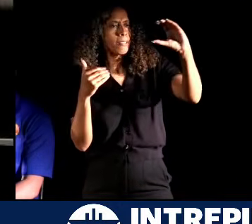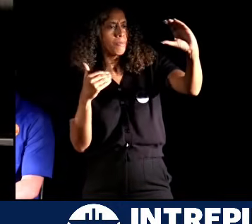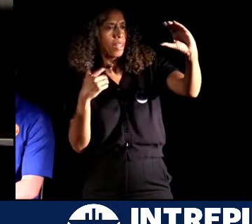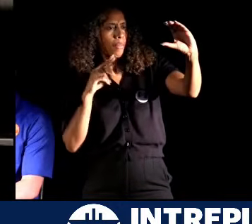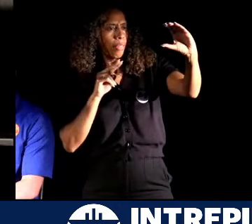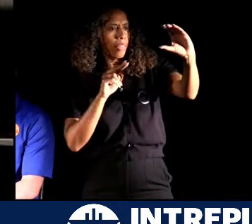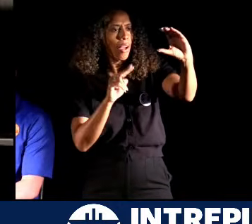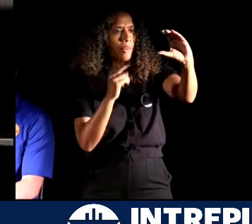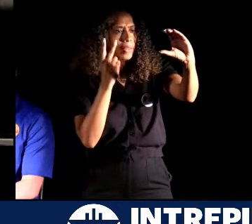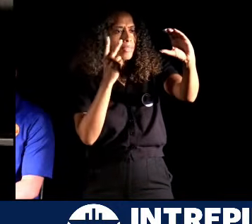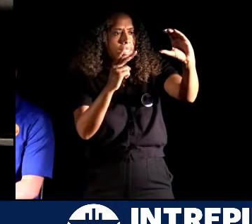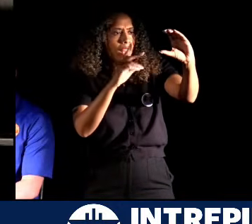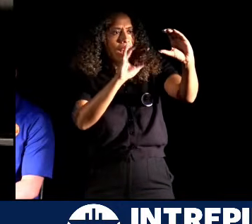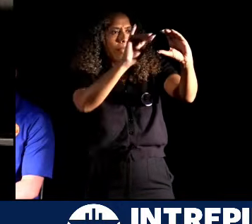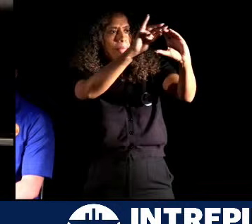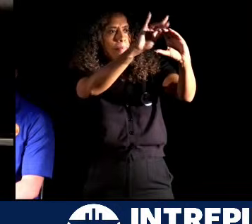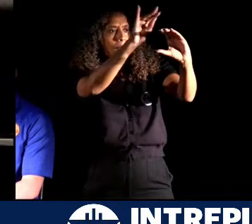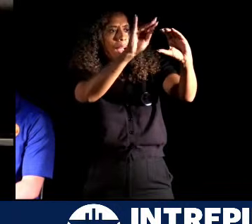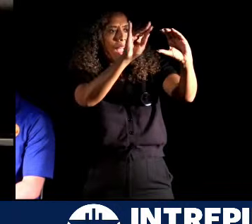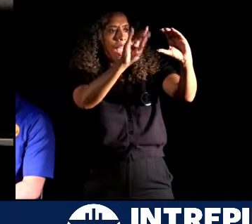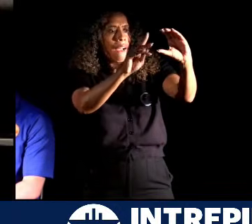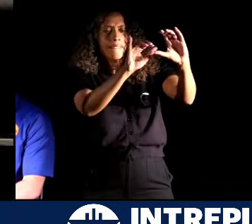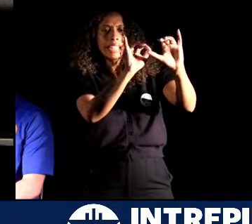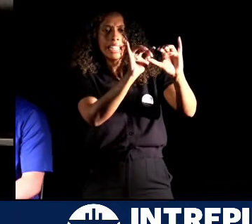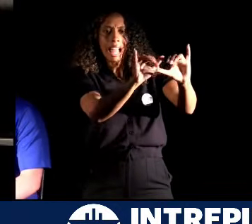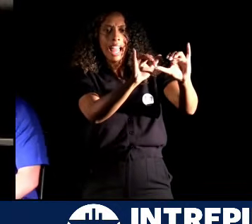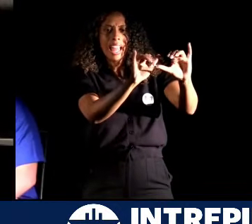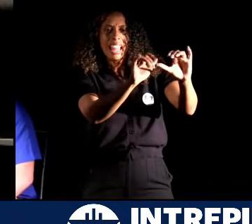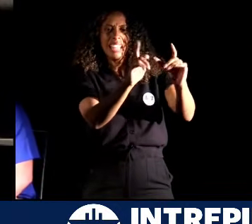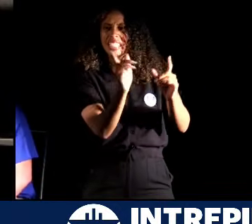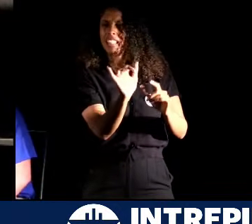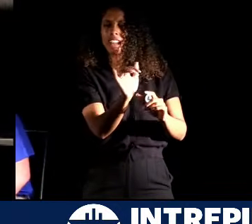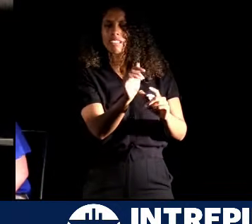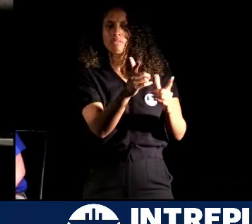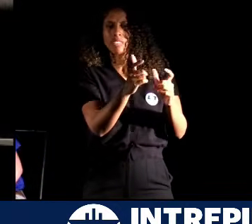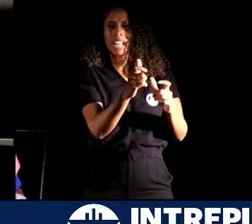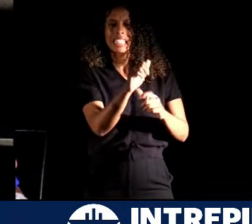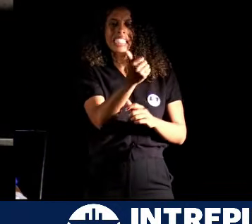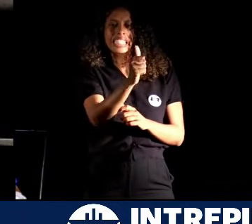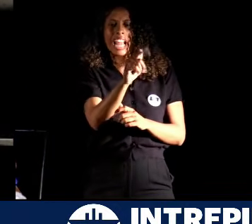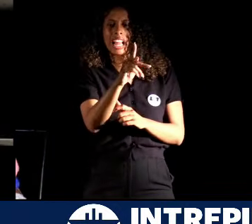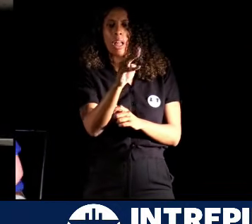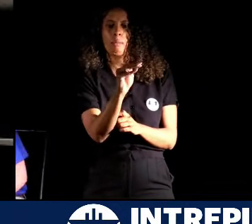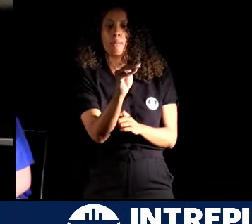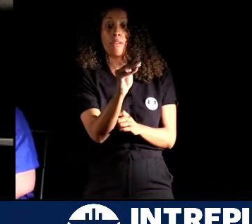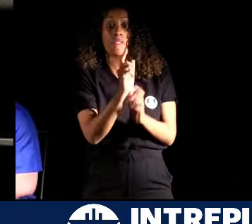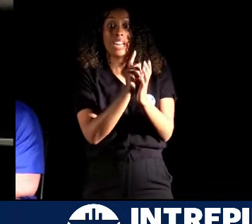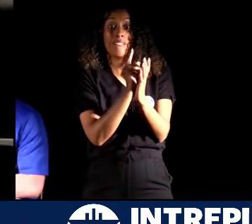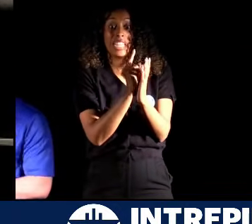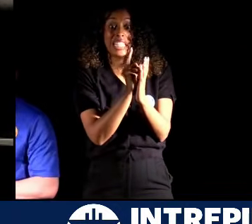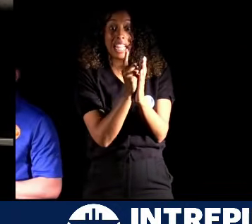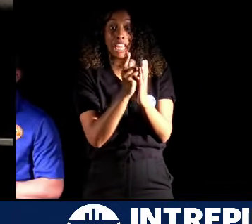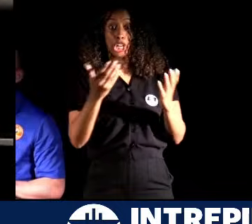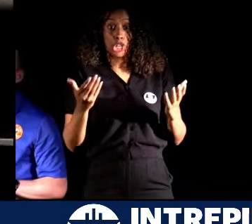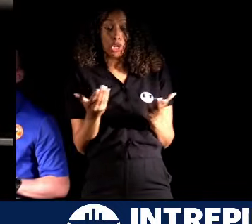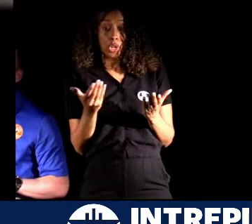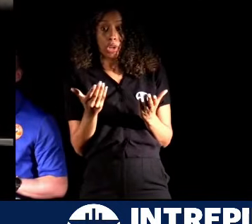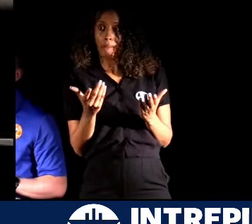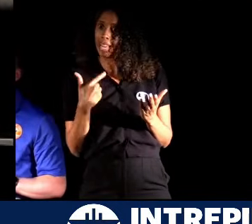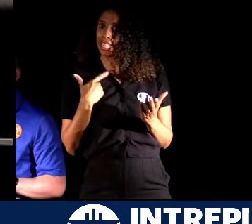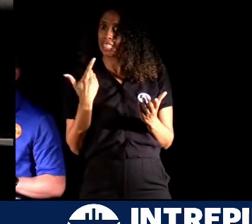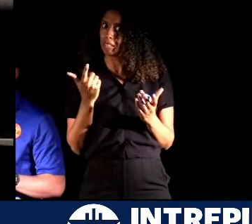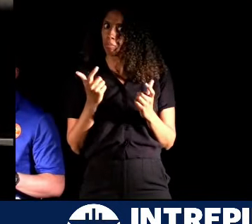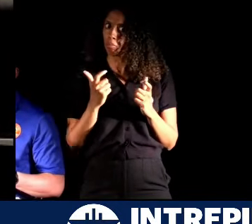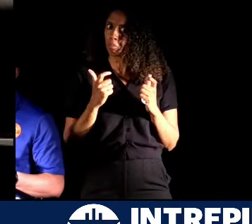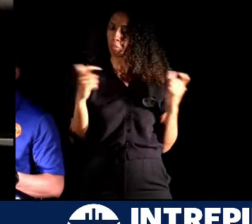the particles are almost static. Their speeds are about 10 kilometers per second. 10 kilometers per second for here is really